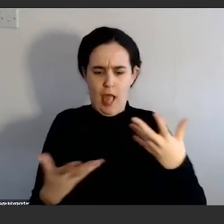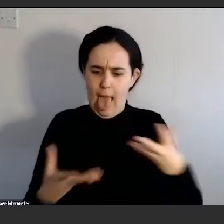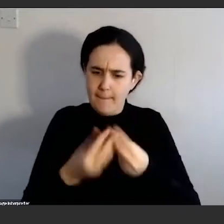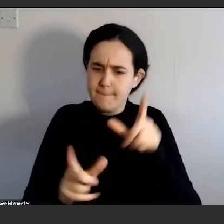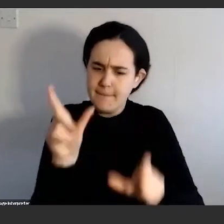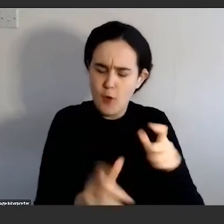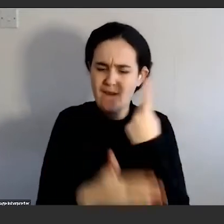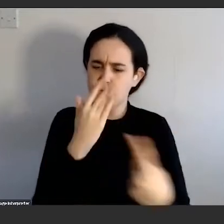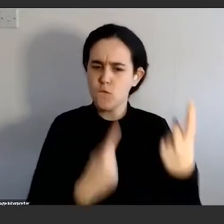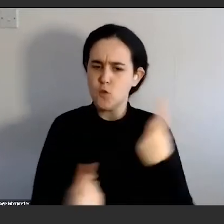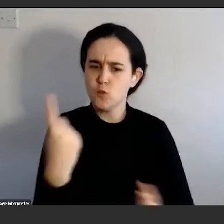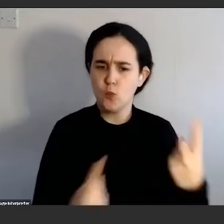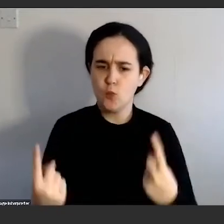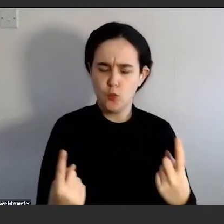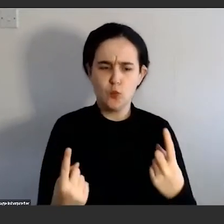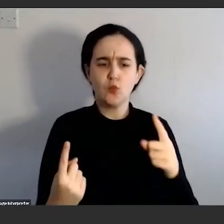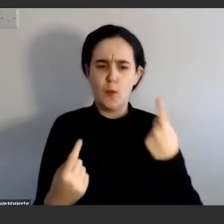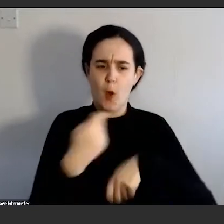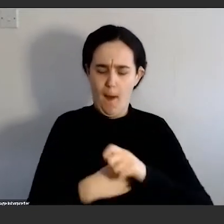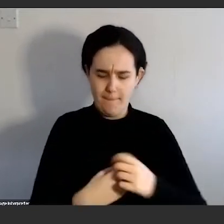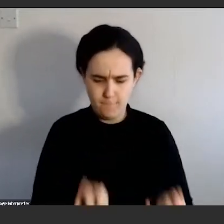and take responsibility for their own lives.